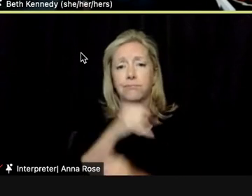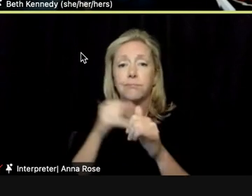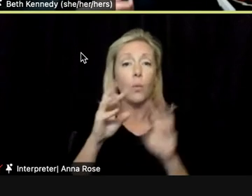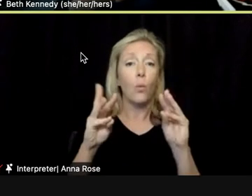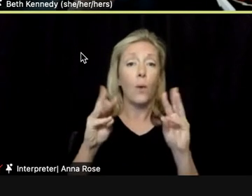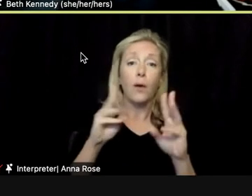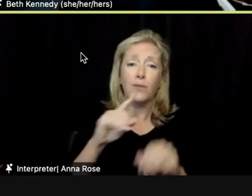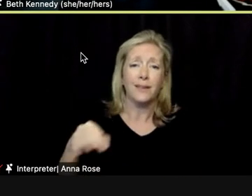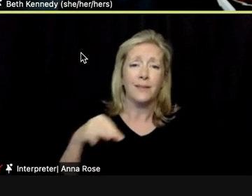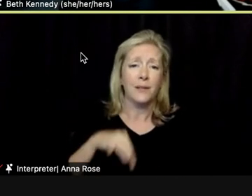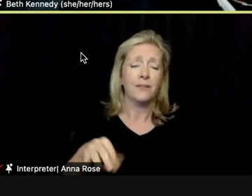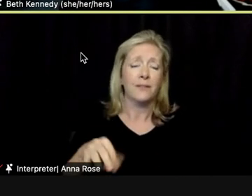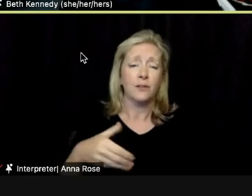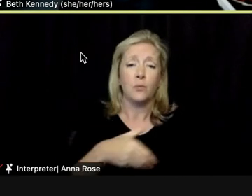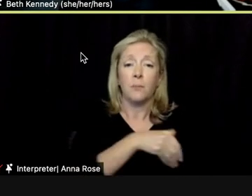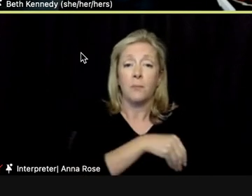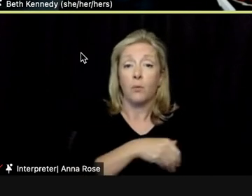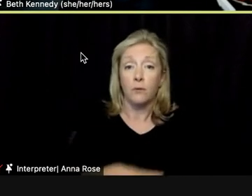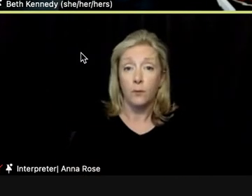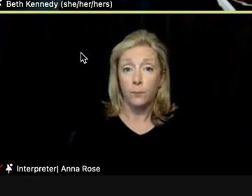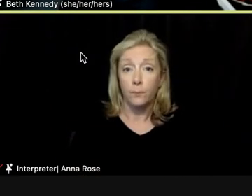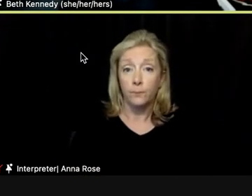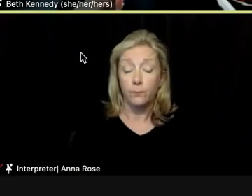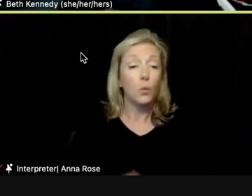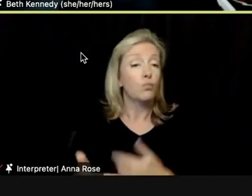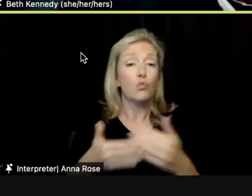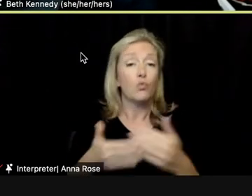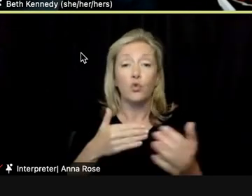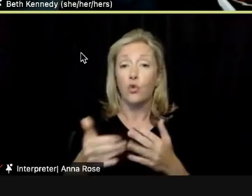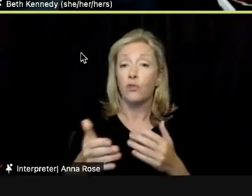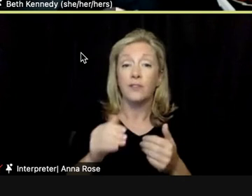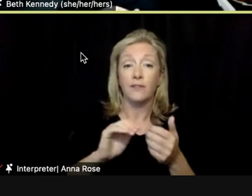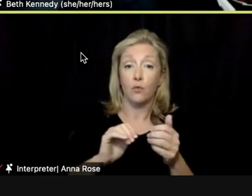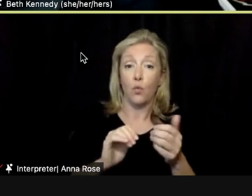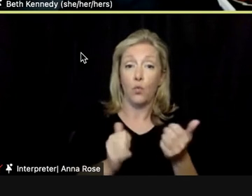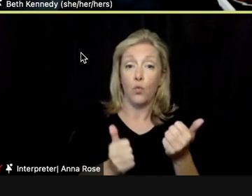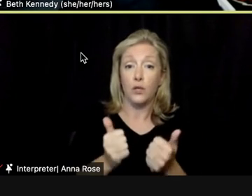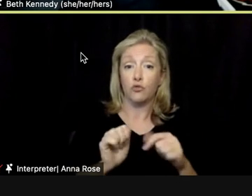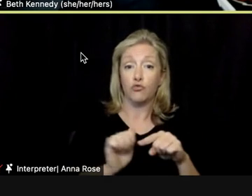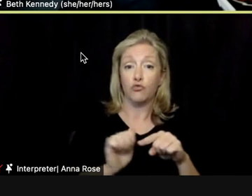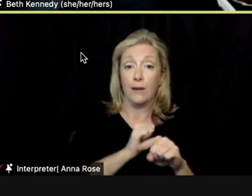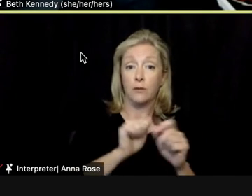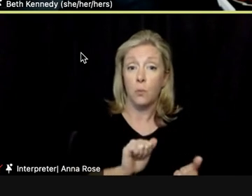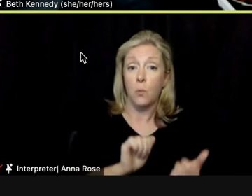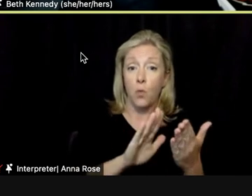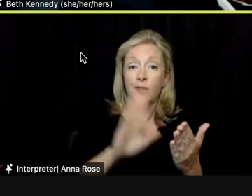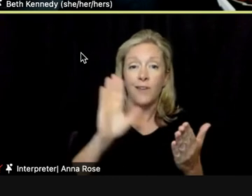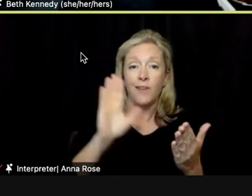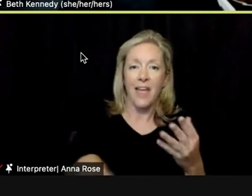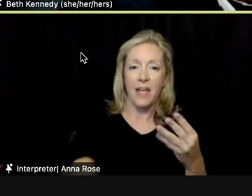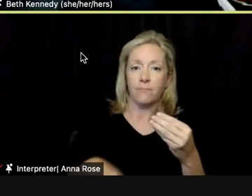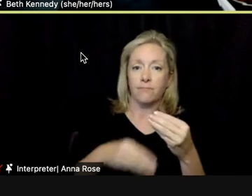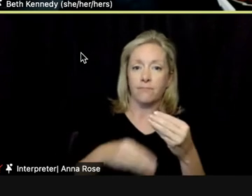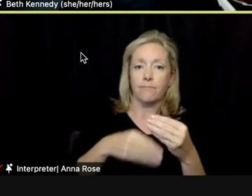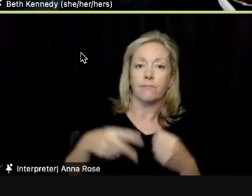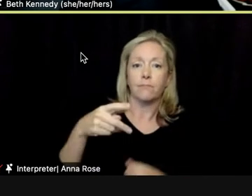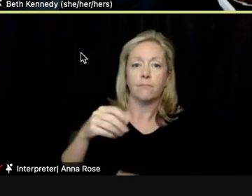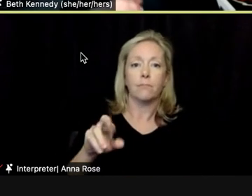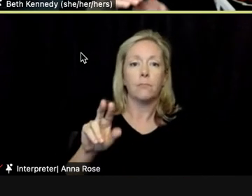regardless of how you go about training an intervener, that portfolio is a critical piece, because